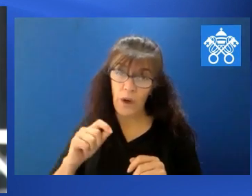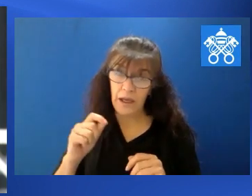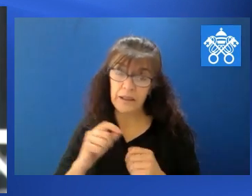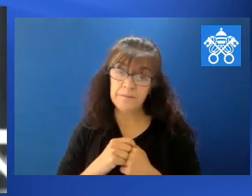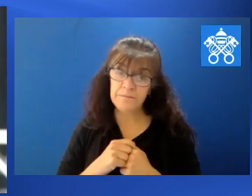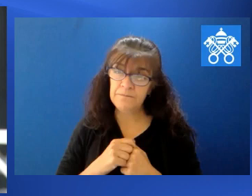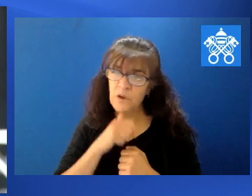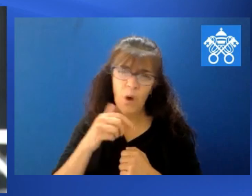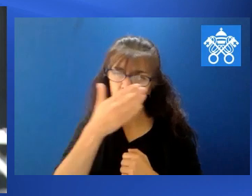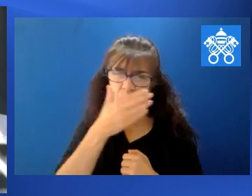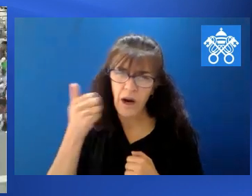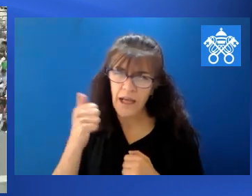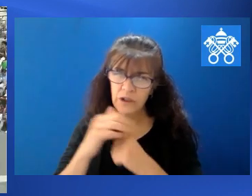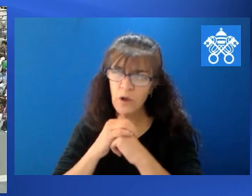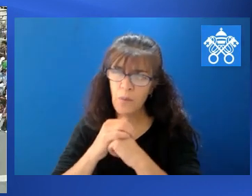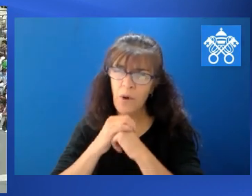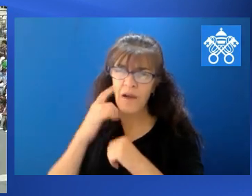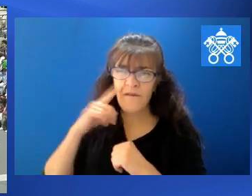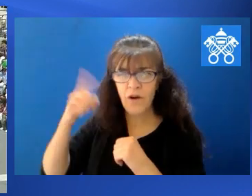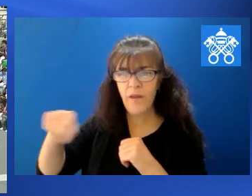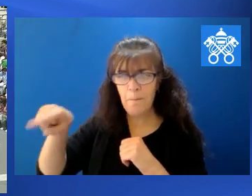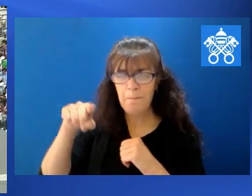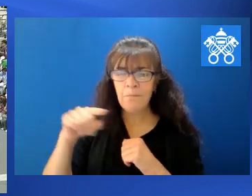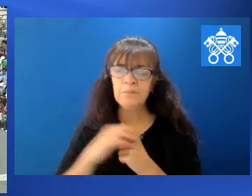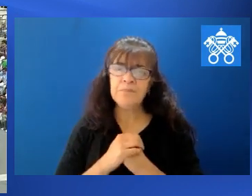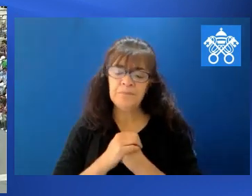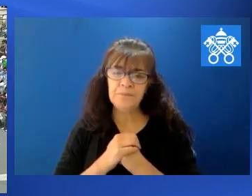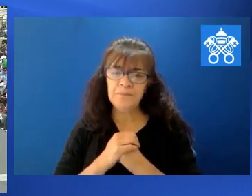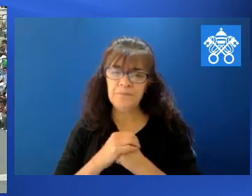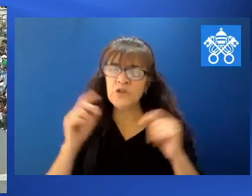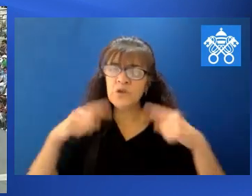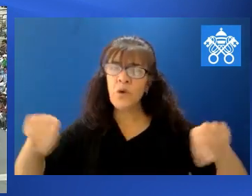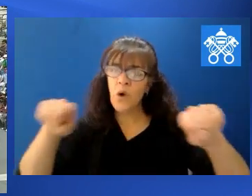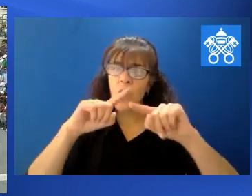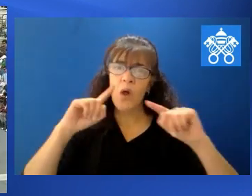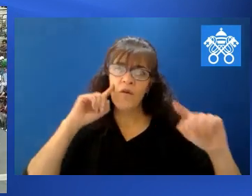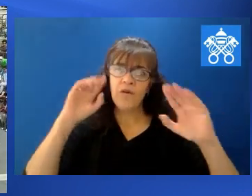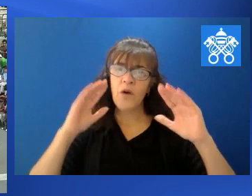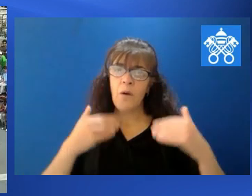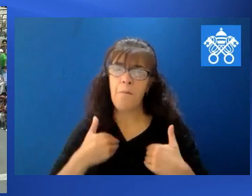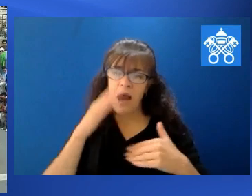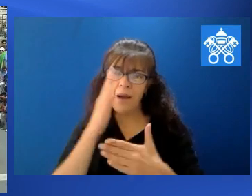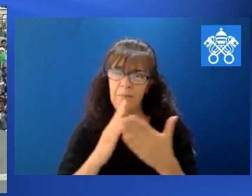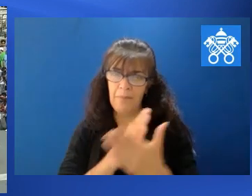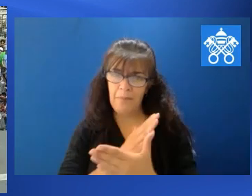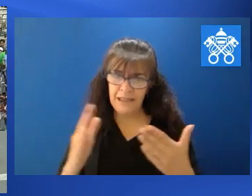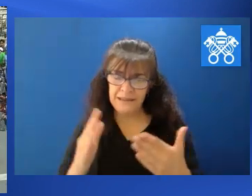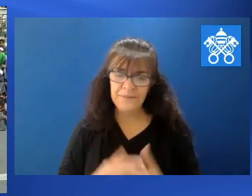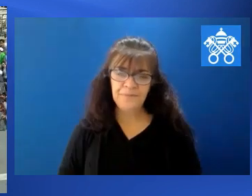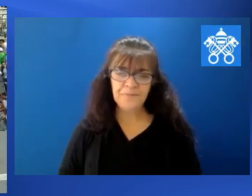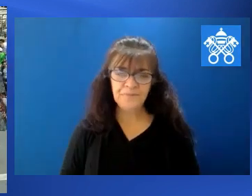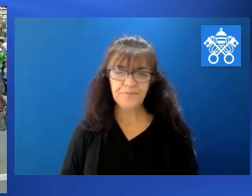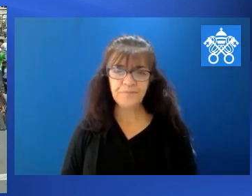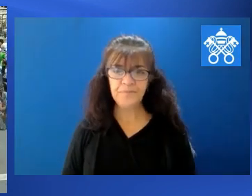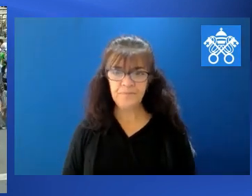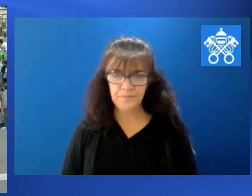we, there's much suffering going on there, may there soon be peace in those lands. I offer everyone my